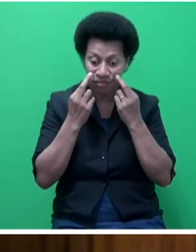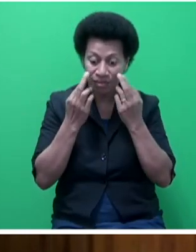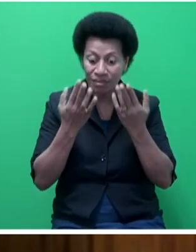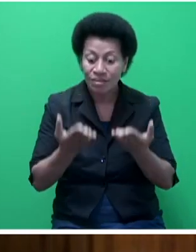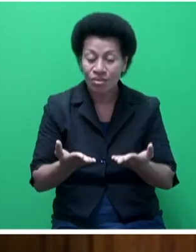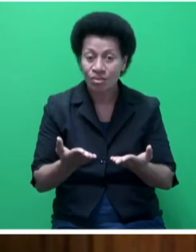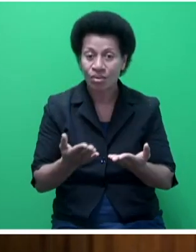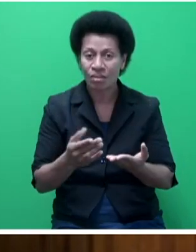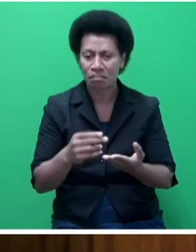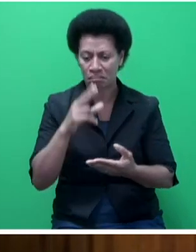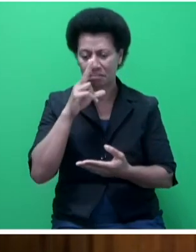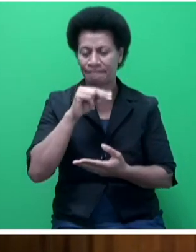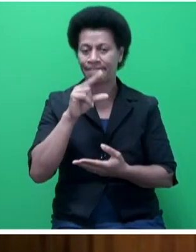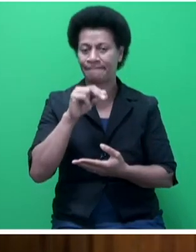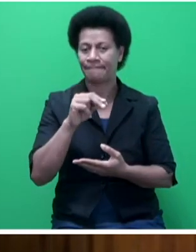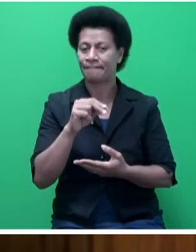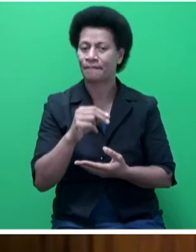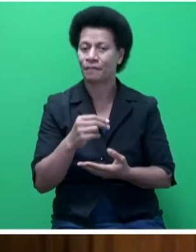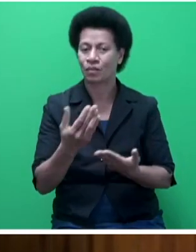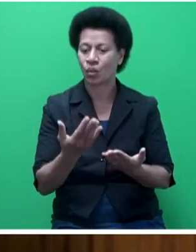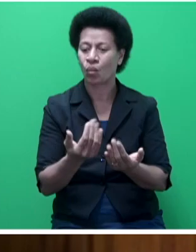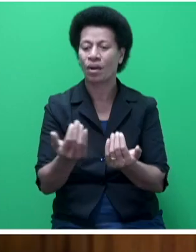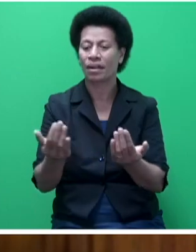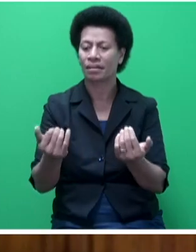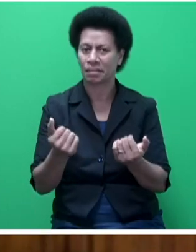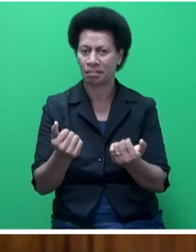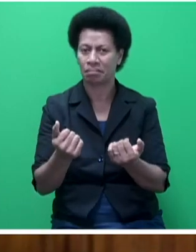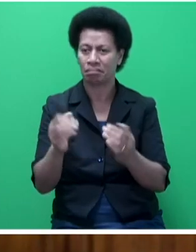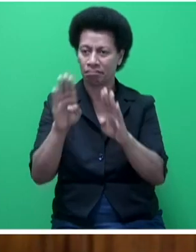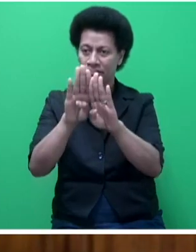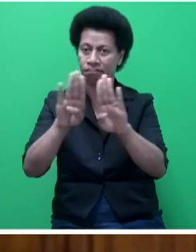ability to safely welcome visitors back to our